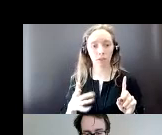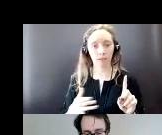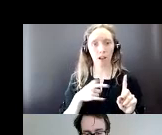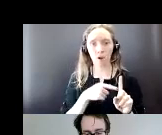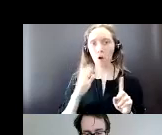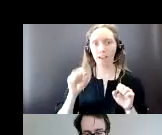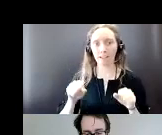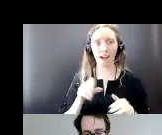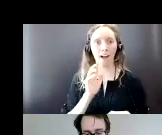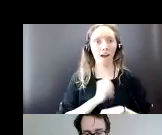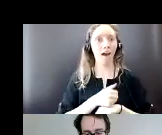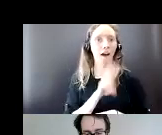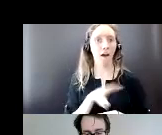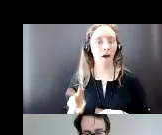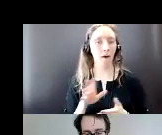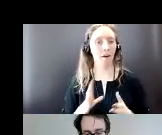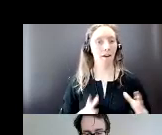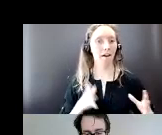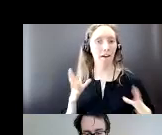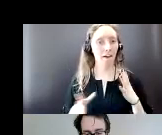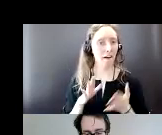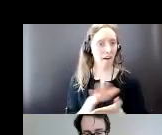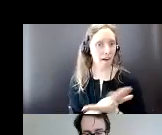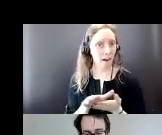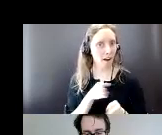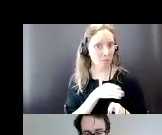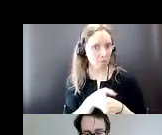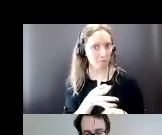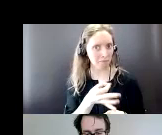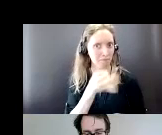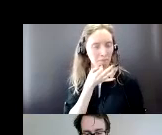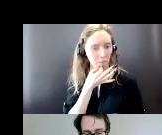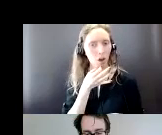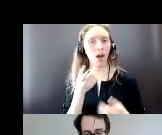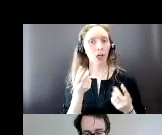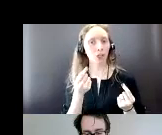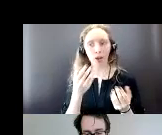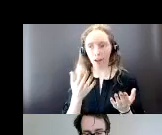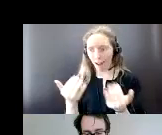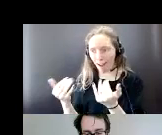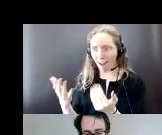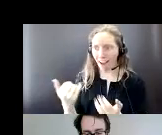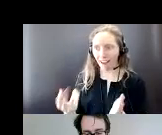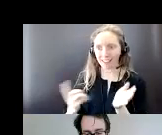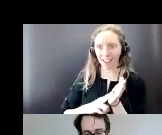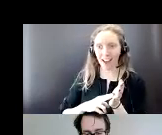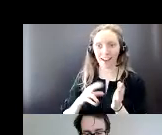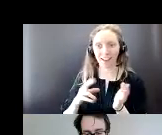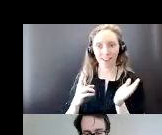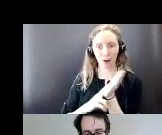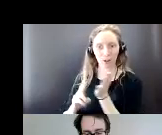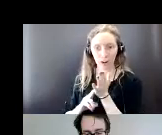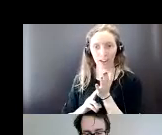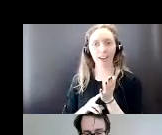an increase in job scams. What they do is they get you to sign a contract, and down the road they tell